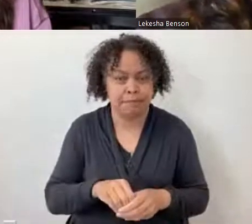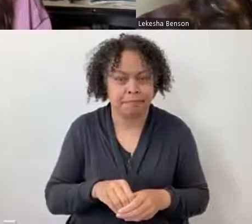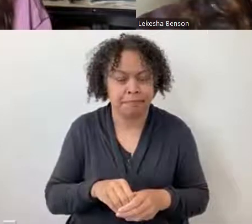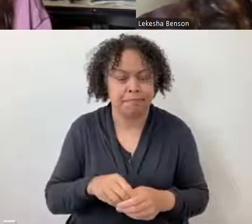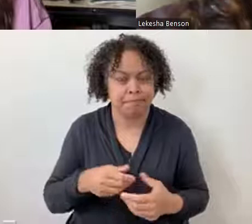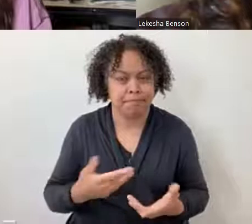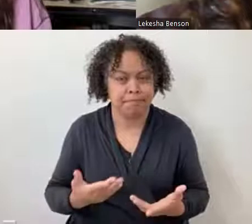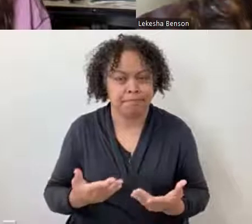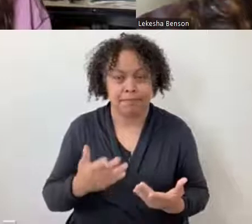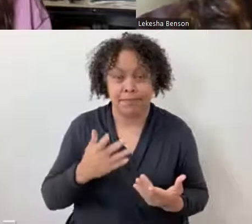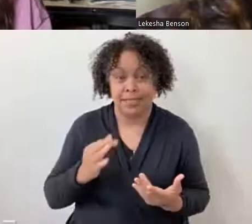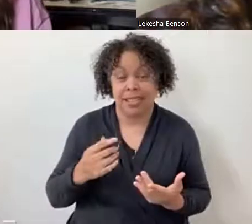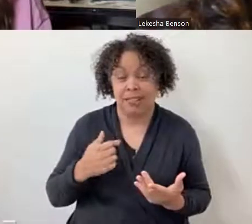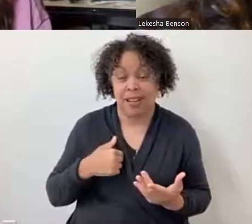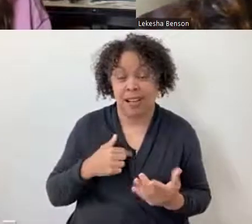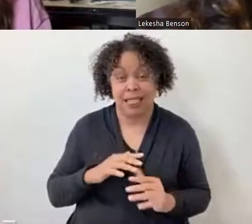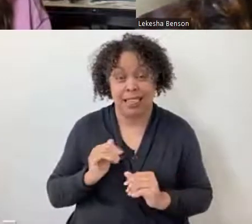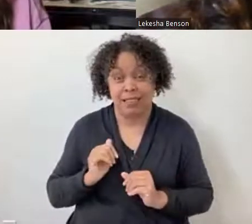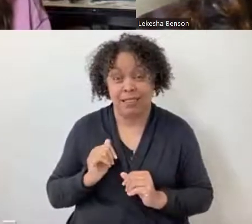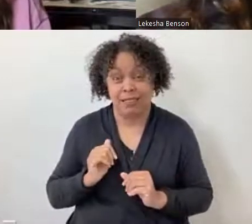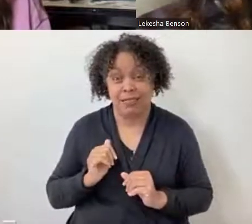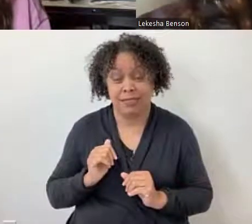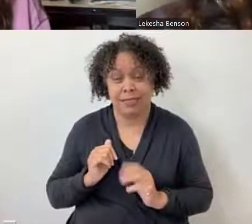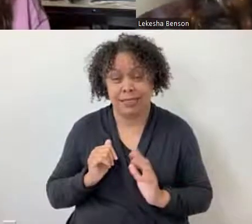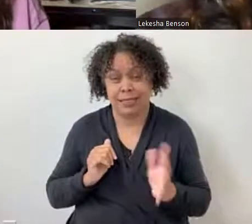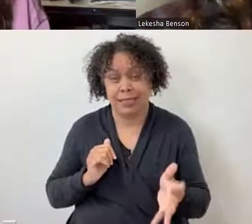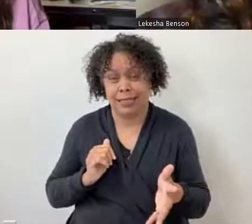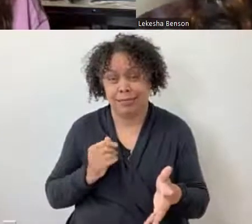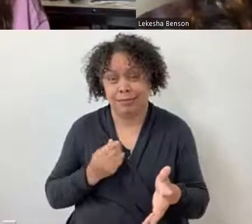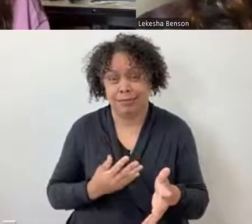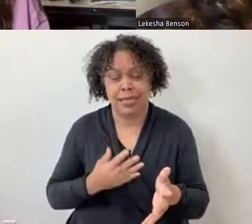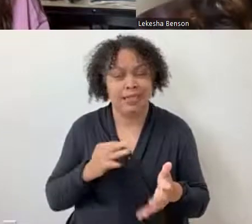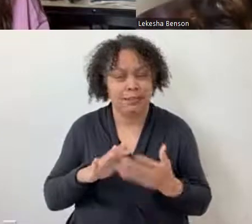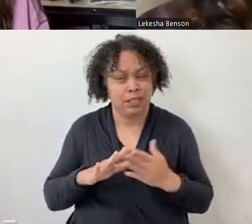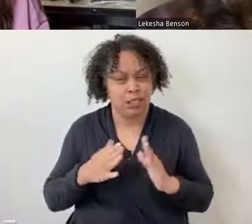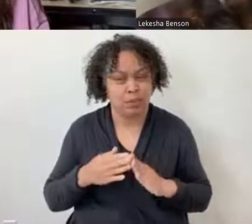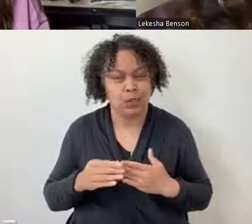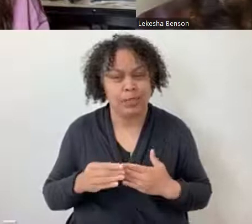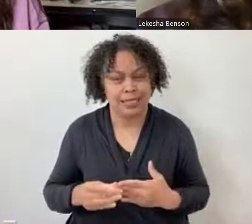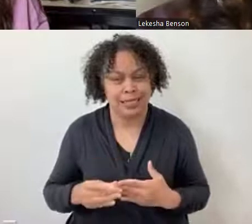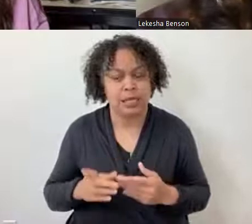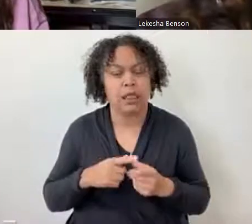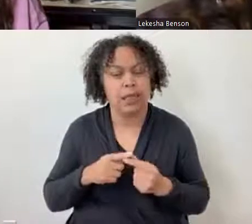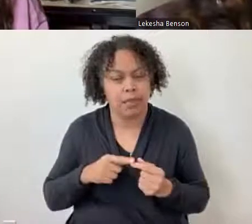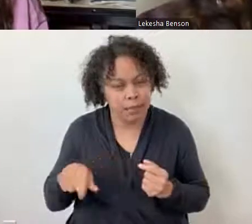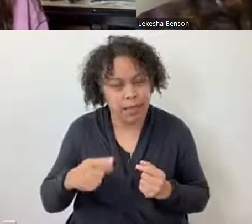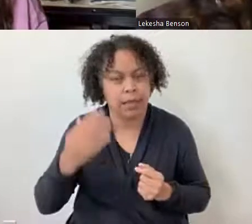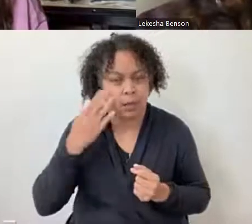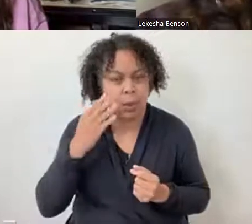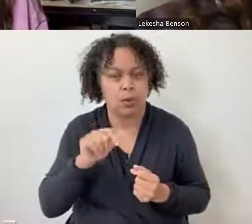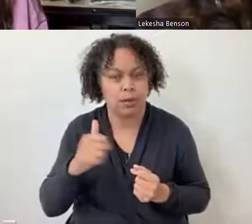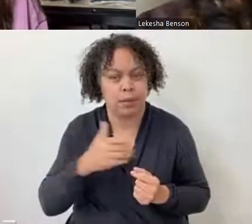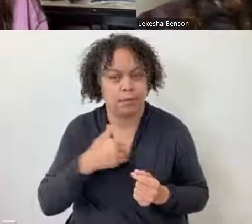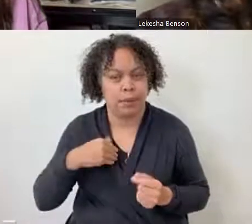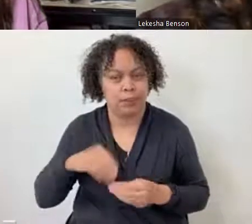think that if I could leave with anything, it would be if the community is leading, they know who the other members of the community are.